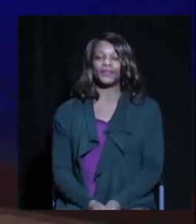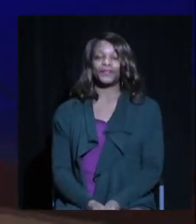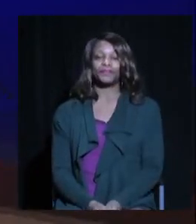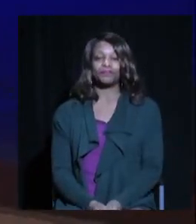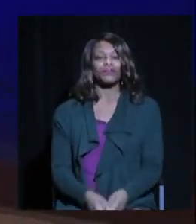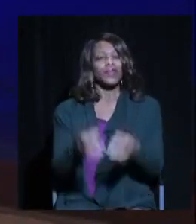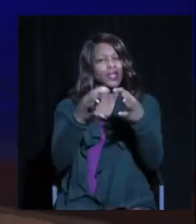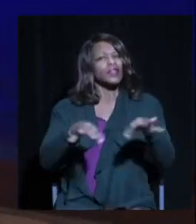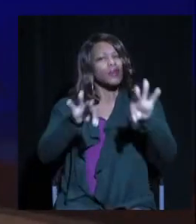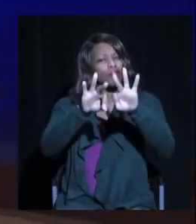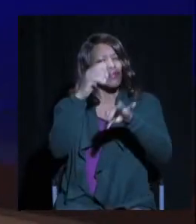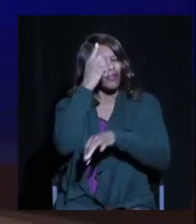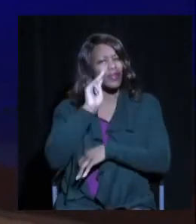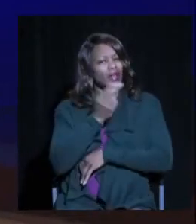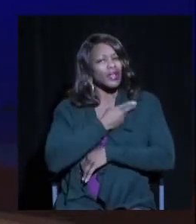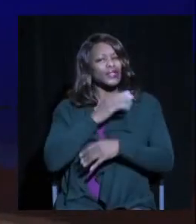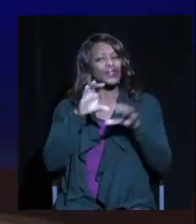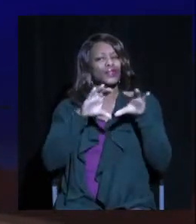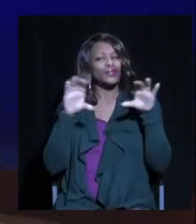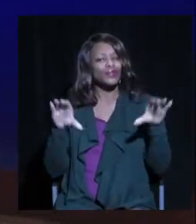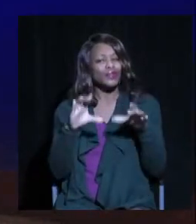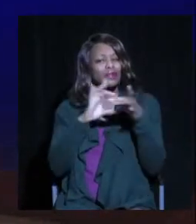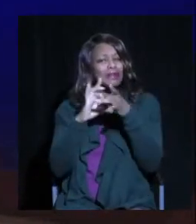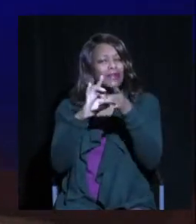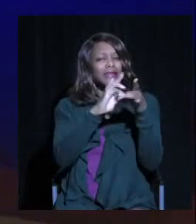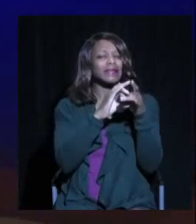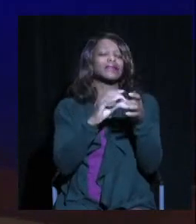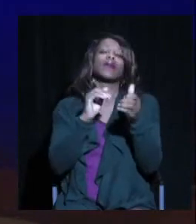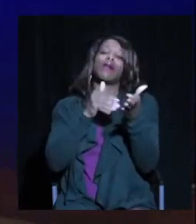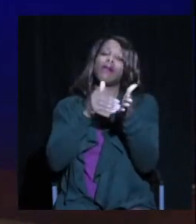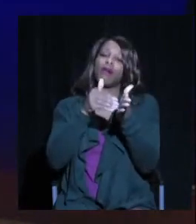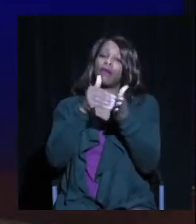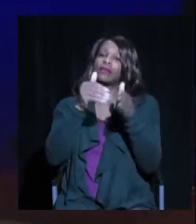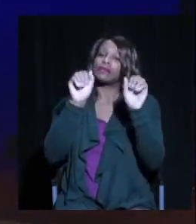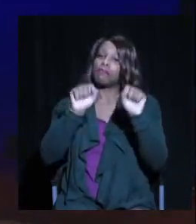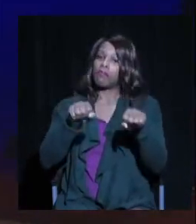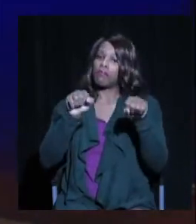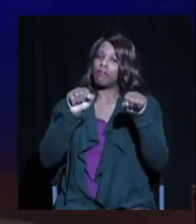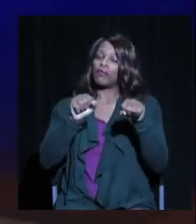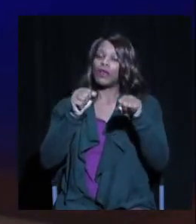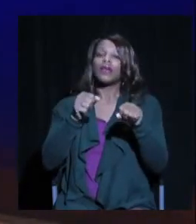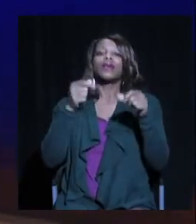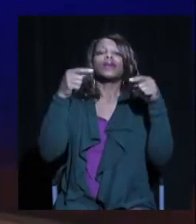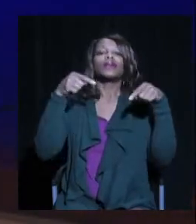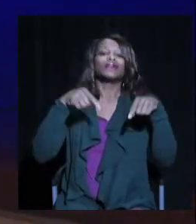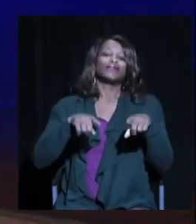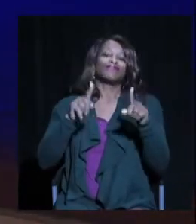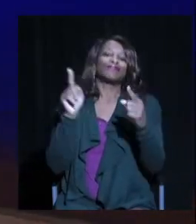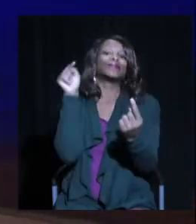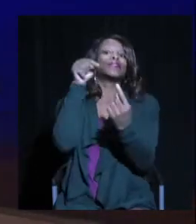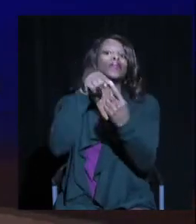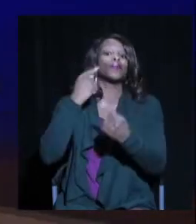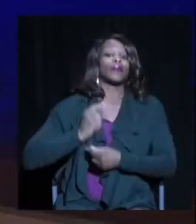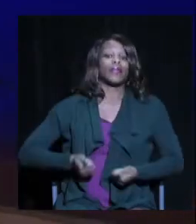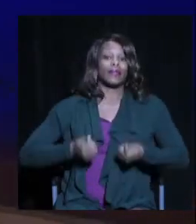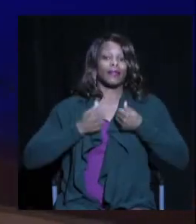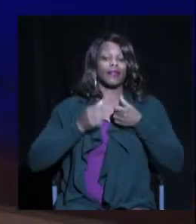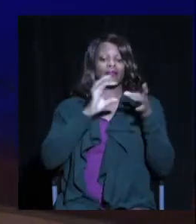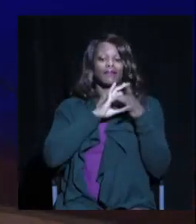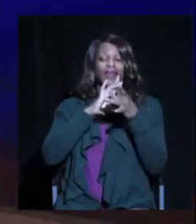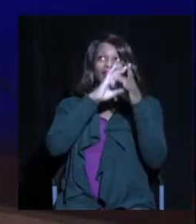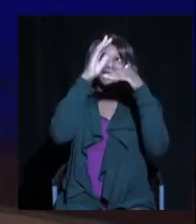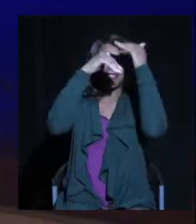It is important for us to do this together as often as we can until we live with him again in heaven. Can I pray for